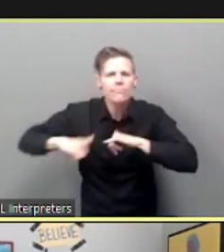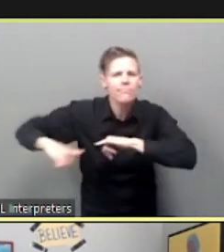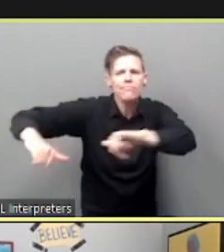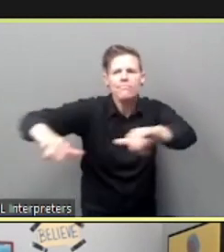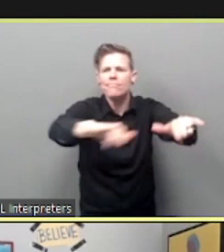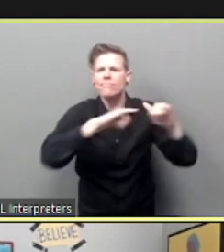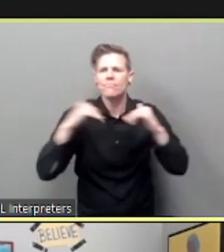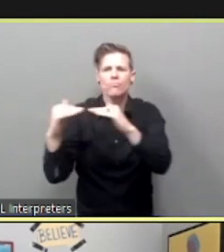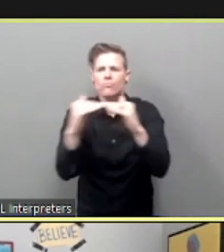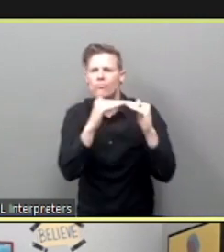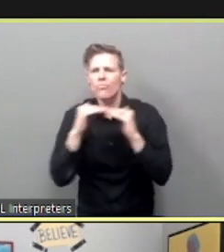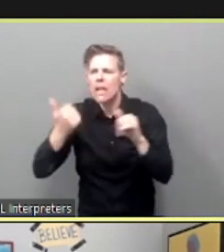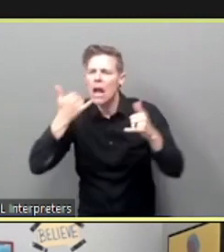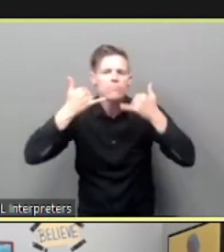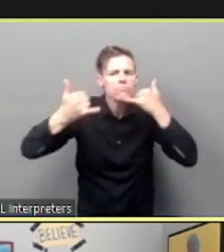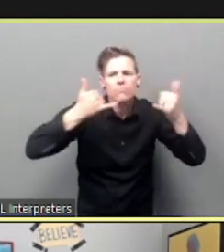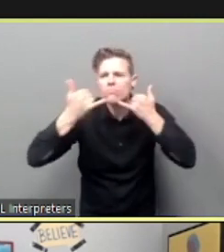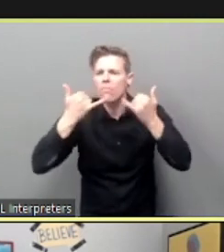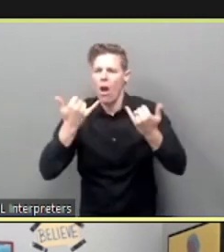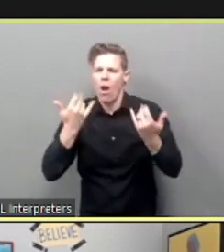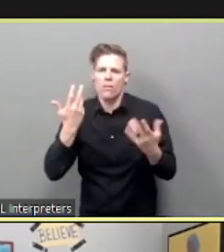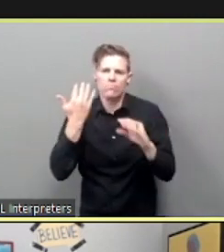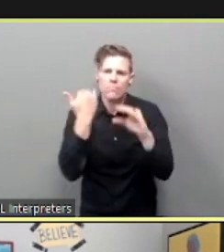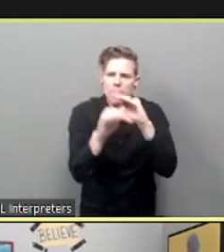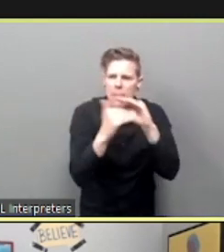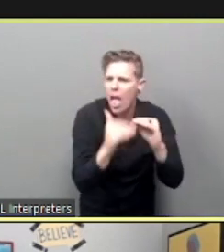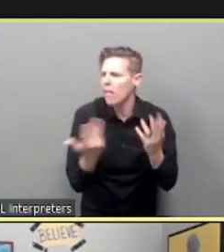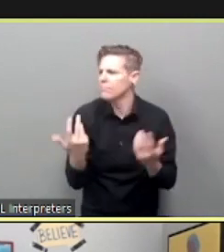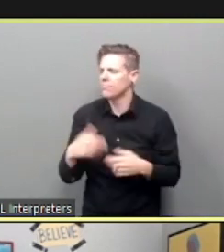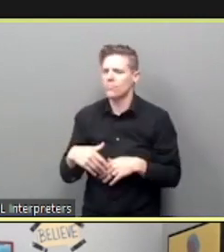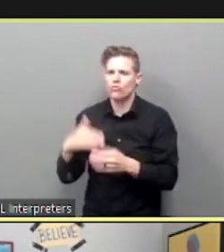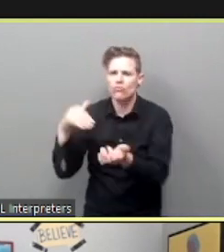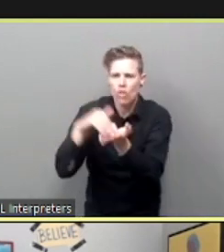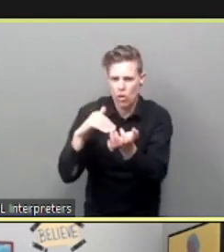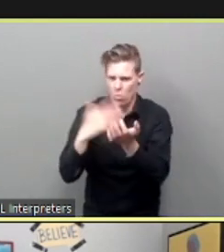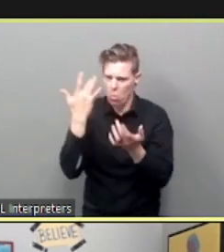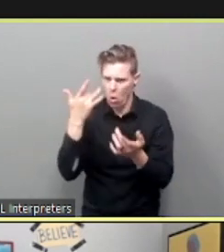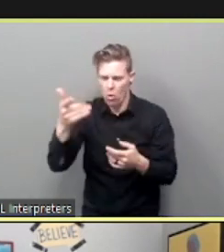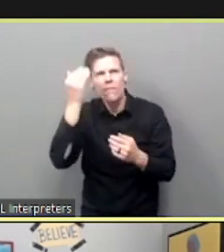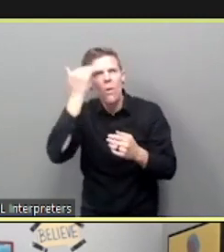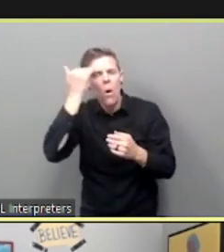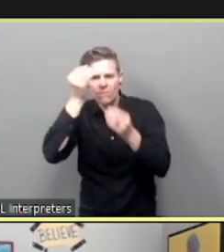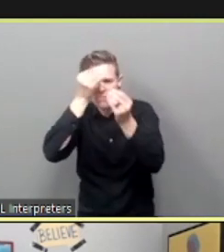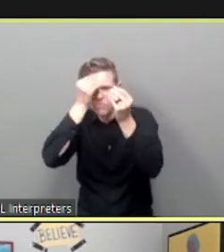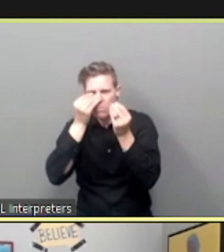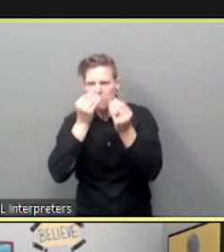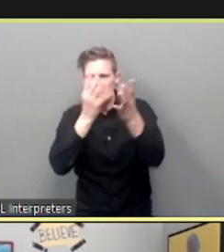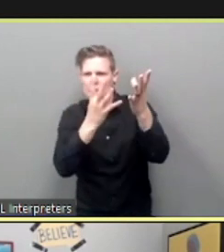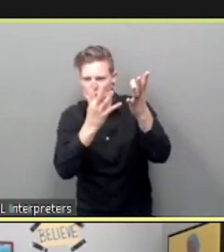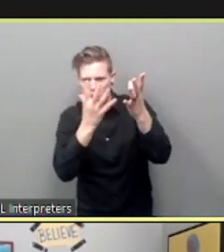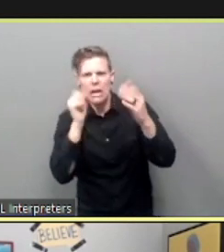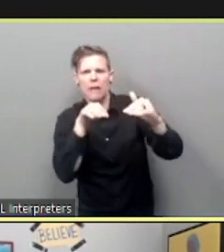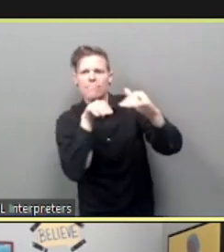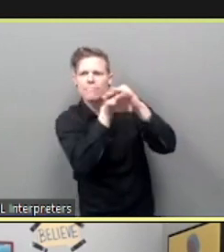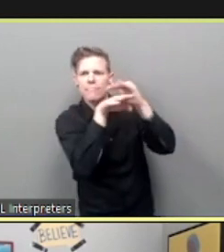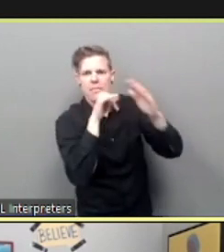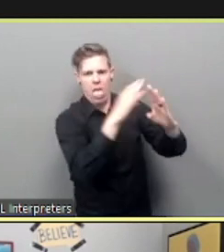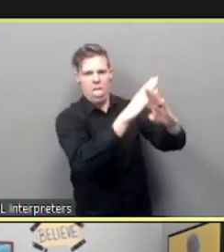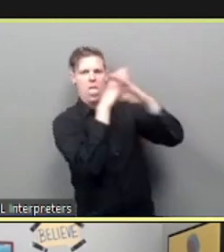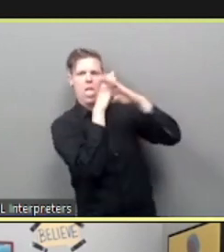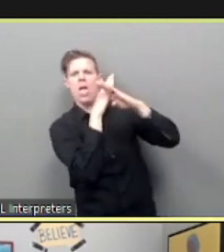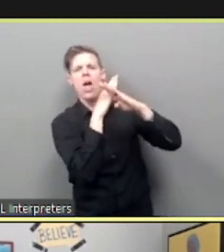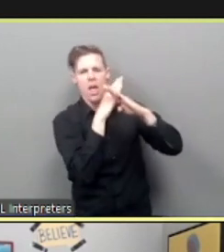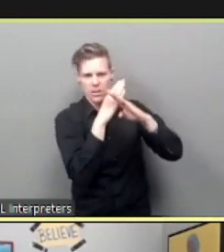a website. So the call center purpose is really to support those people with scheduling online